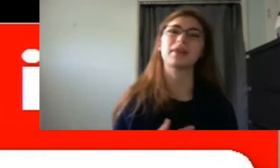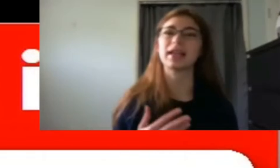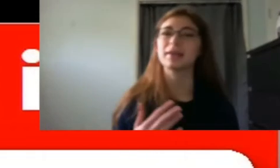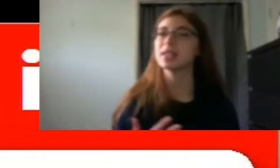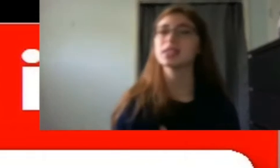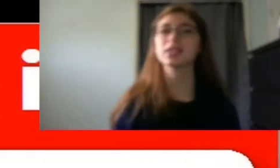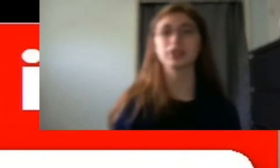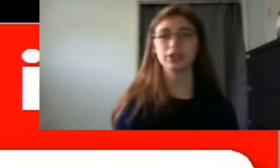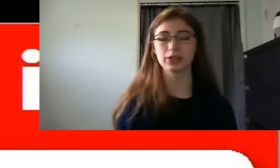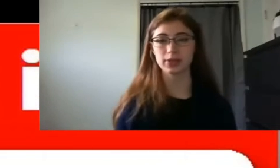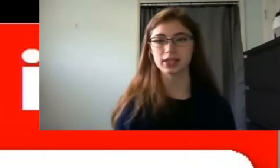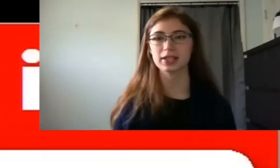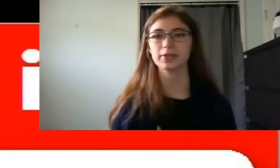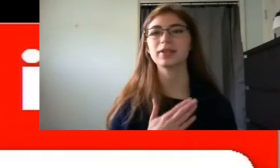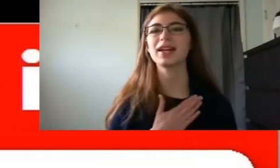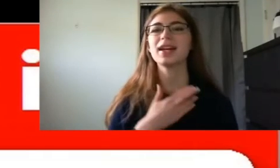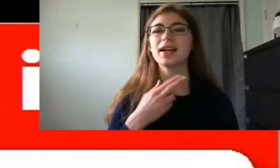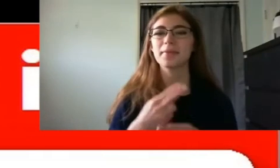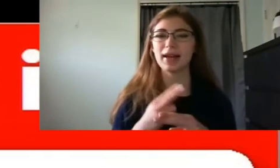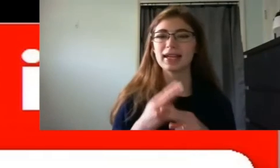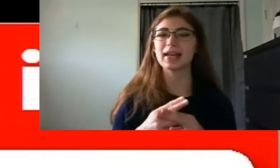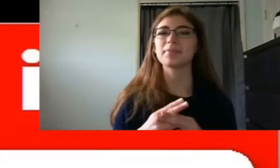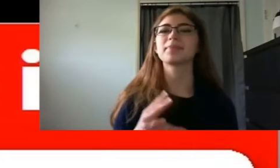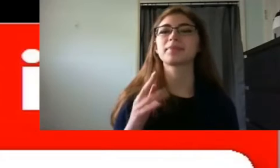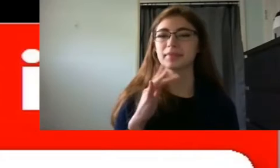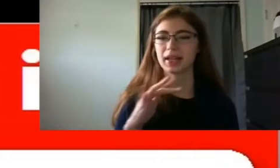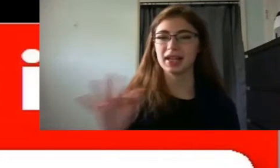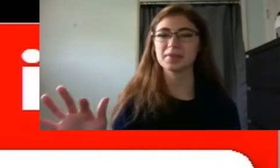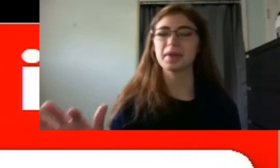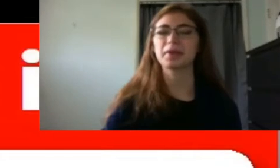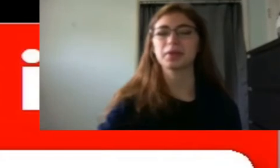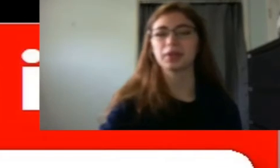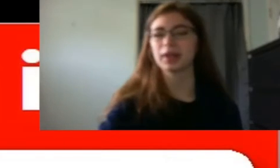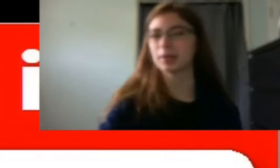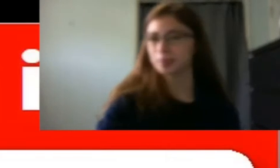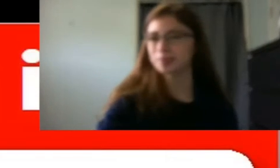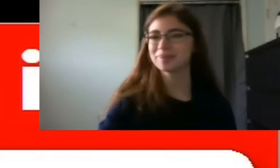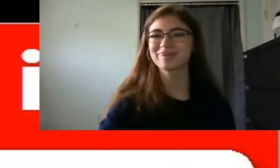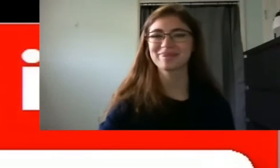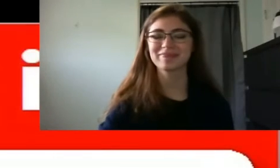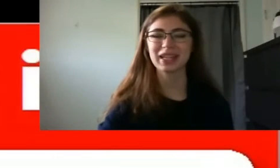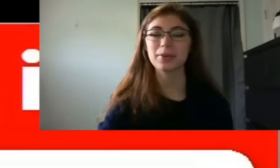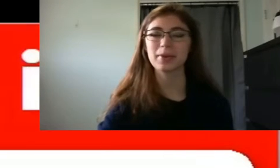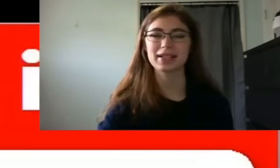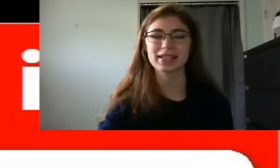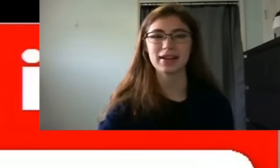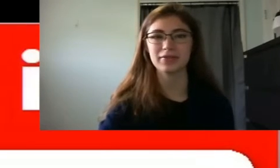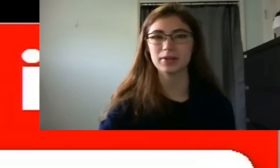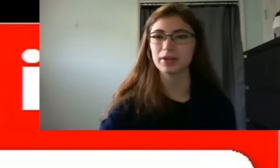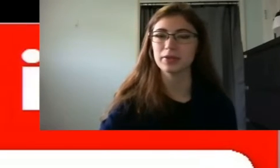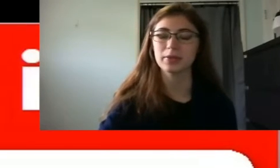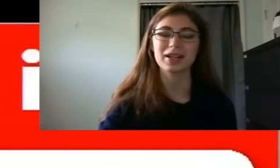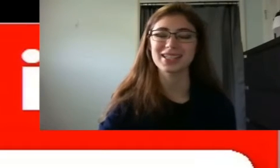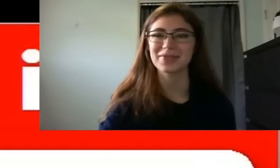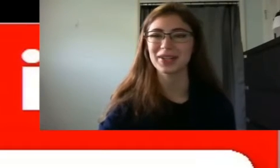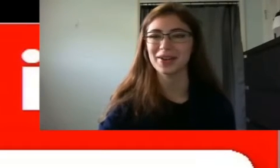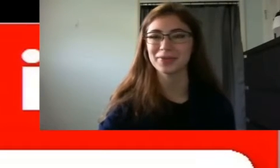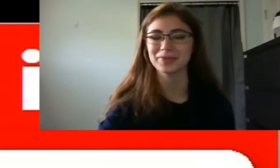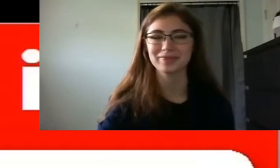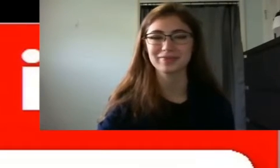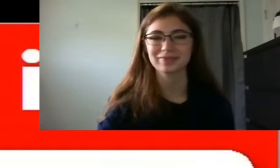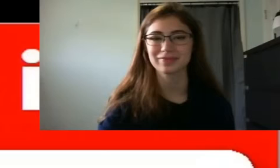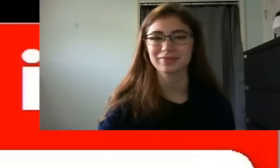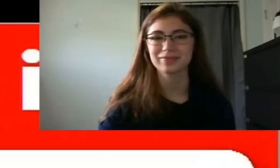of saying my name is, you're just going to do my name and spell your name. You can practice that for a bit if you want to pause the